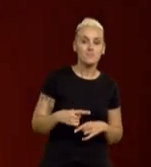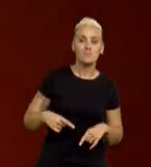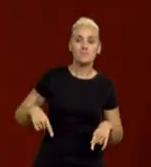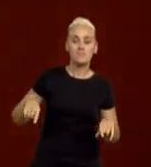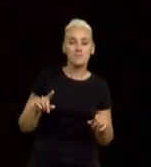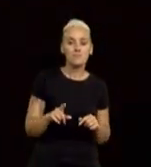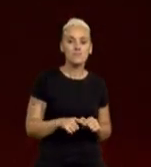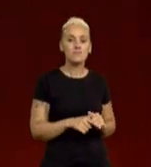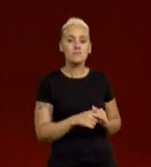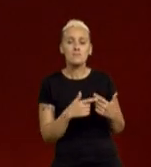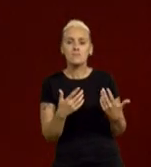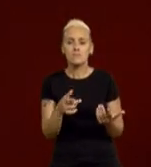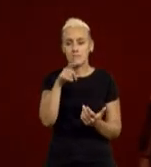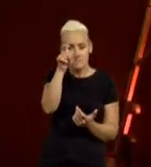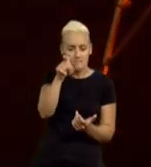Will not pay the rent.